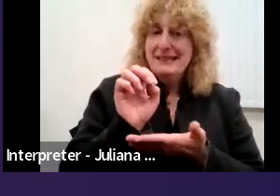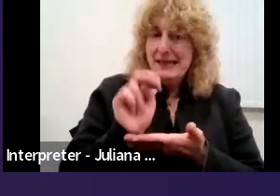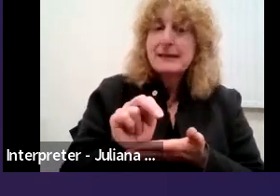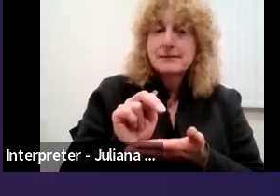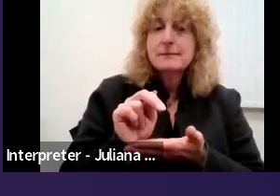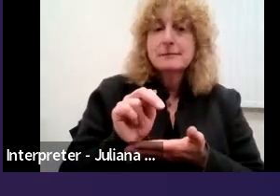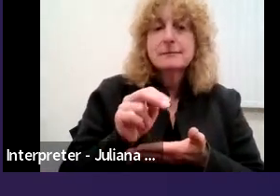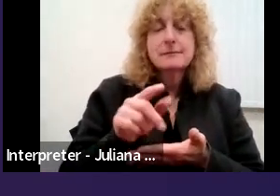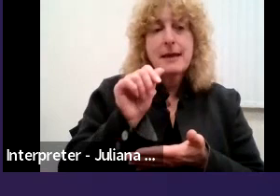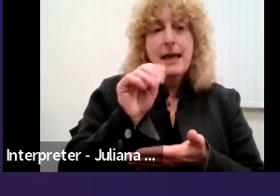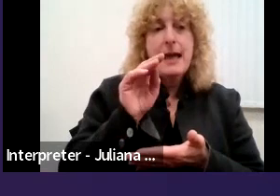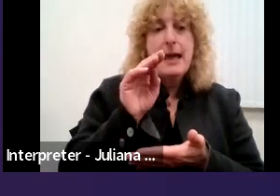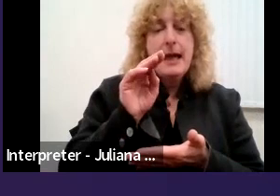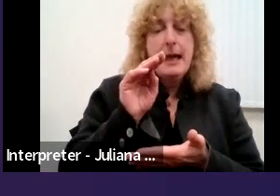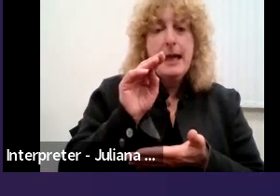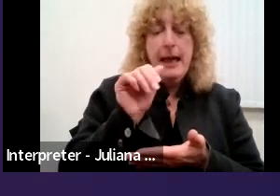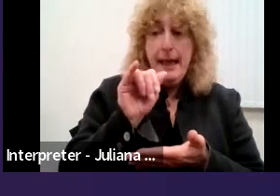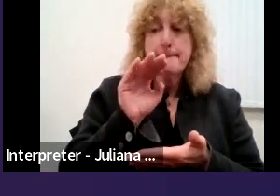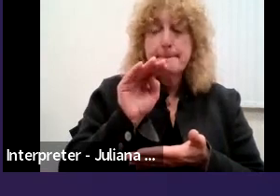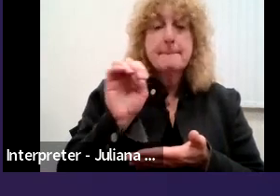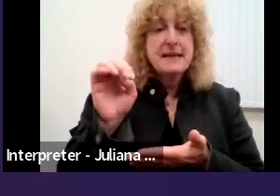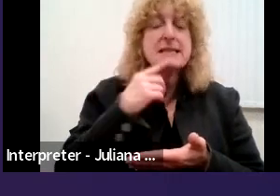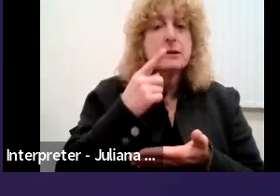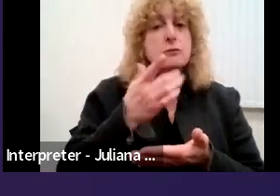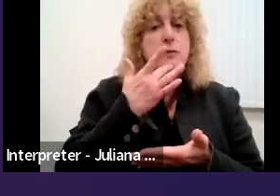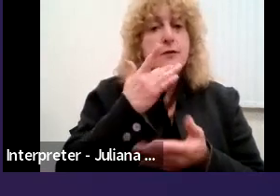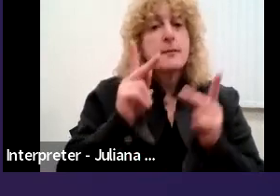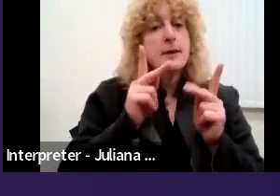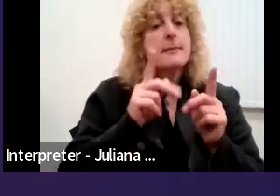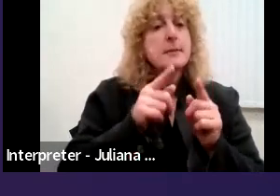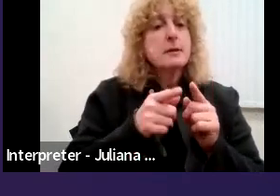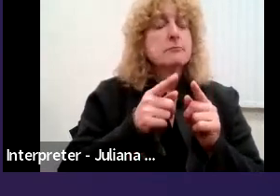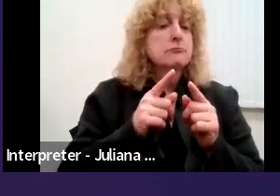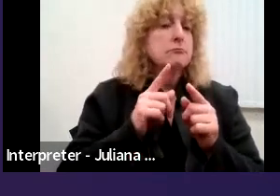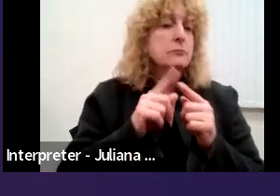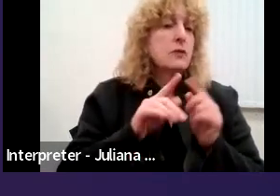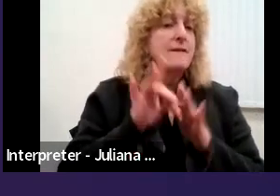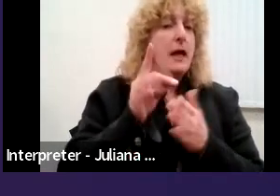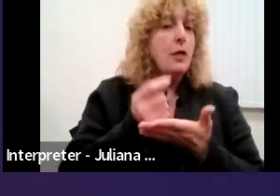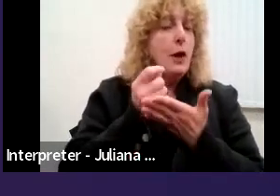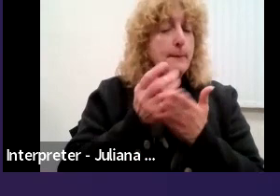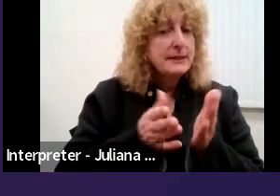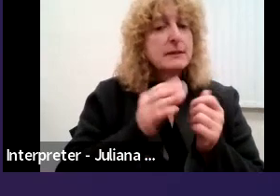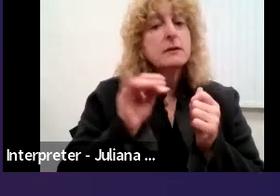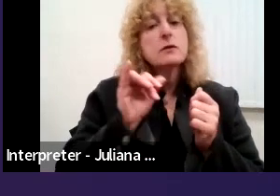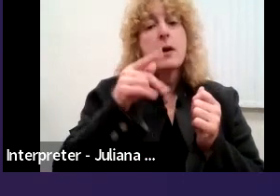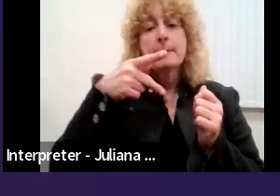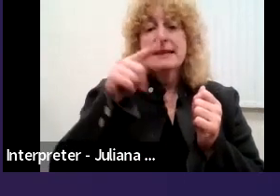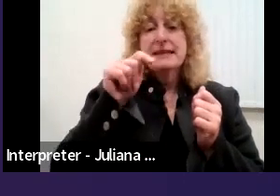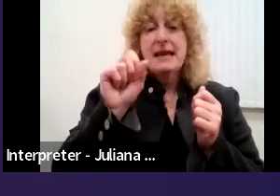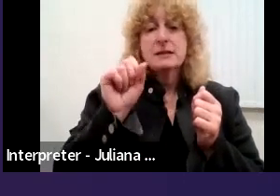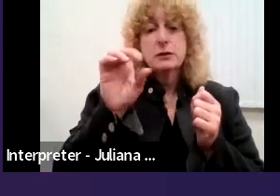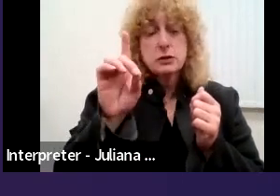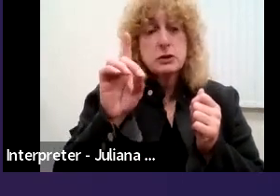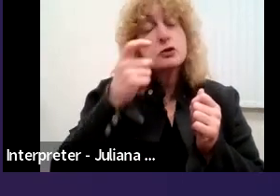she refers people to assist in finding a therapist. And then there's also PTSD and trauma support groups